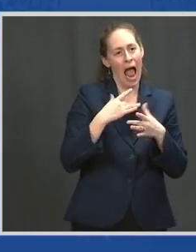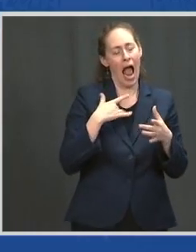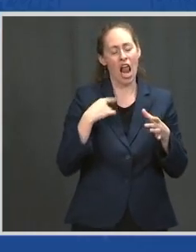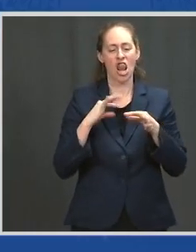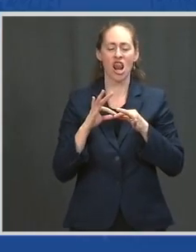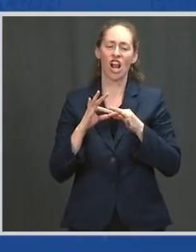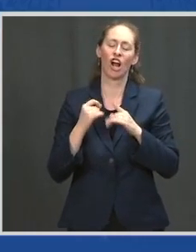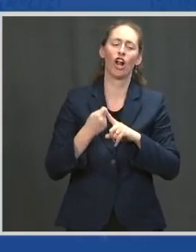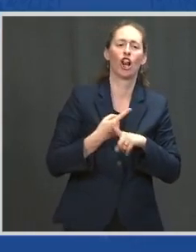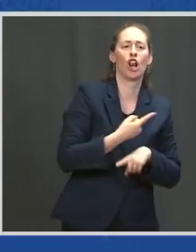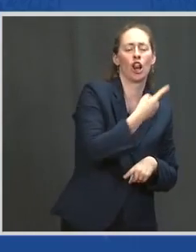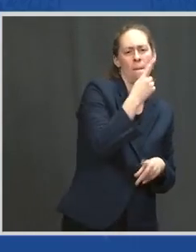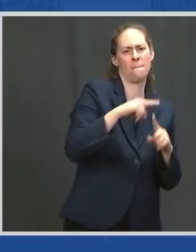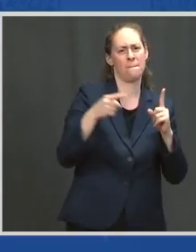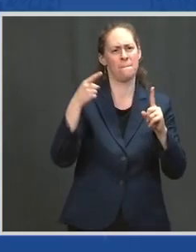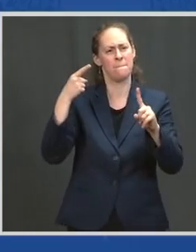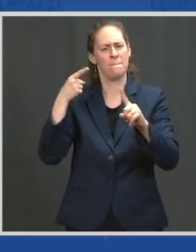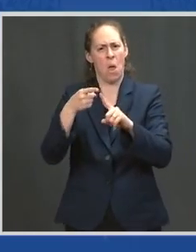this money,